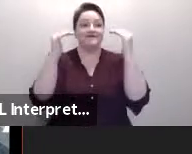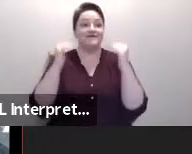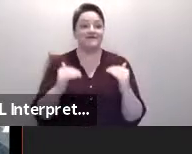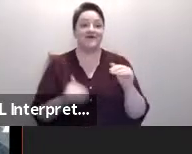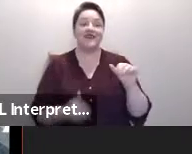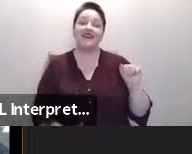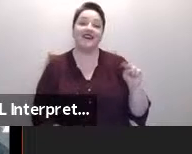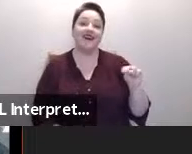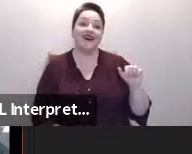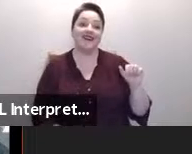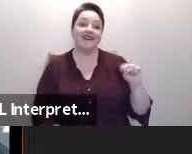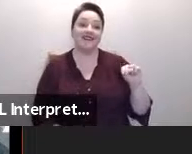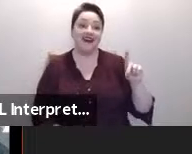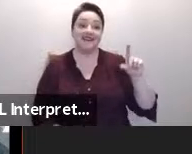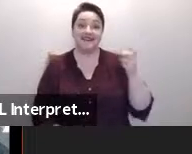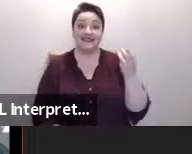Anandi